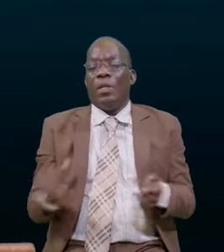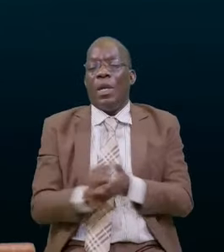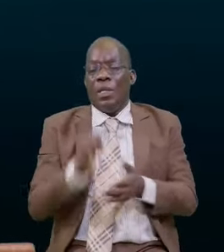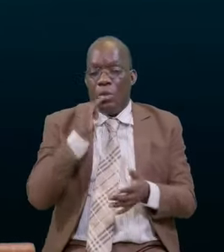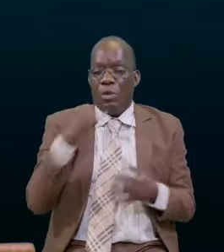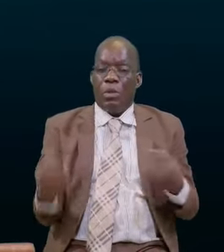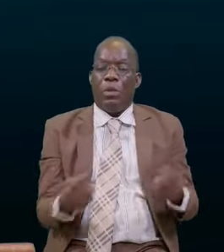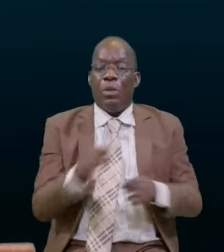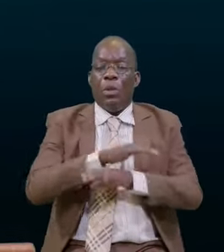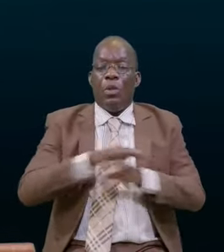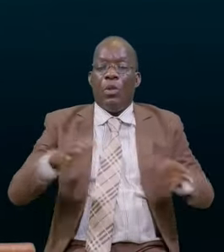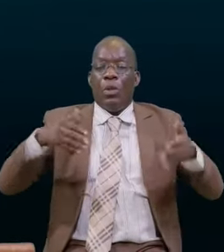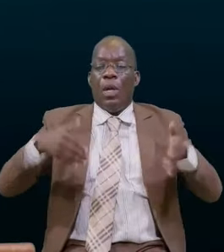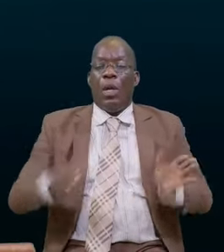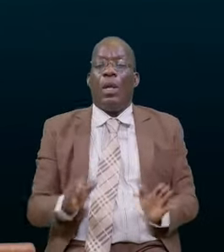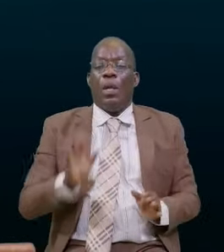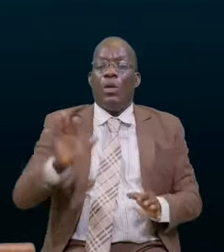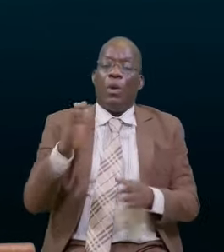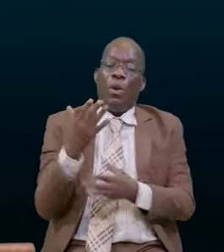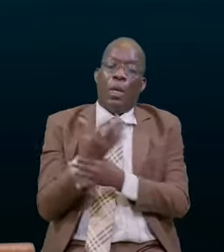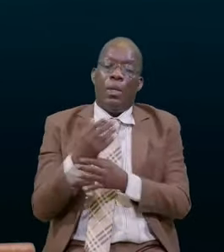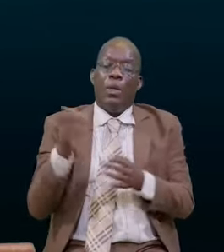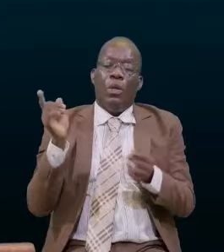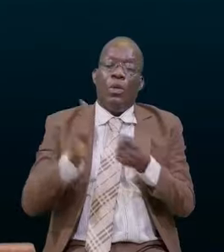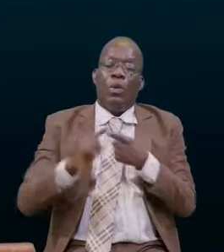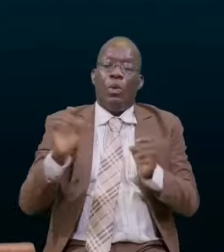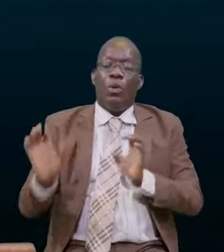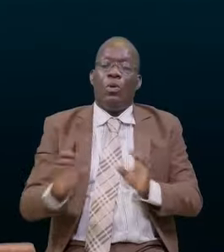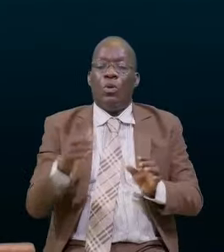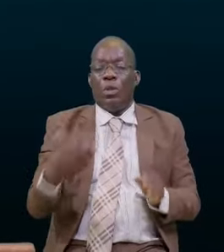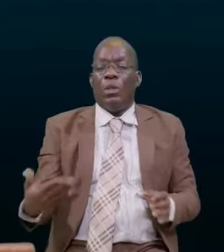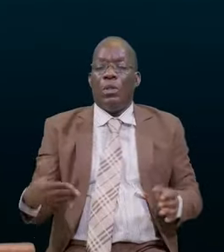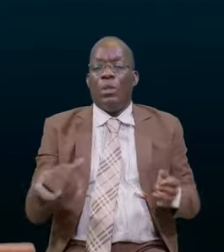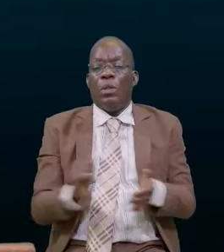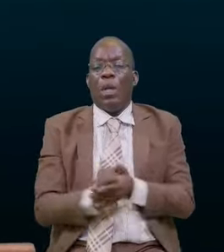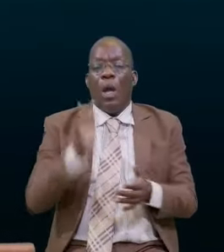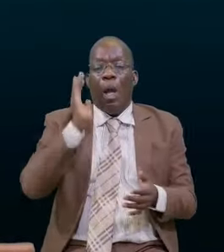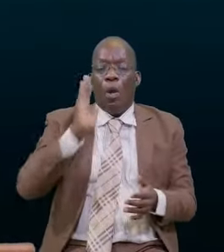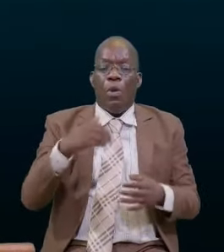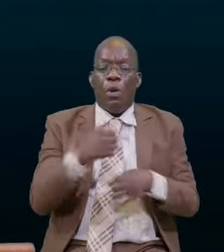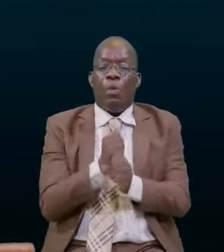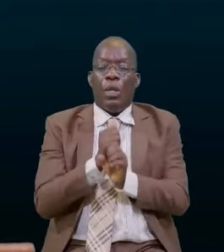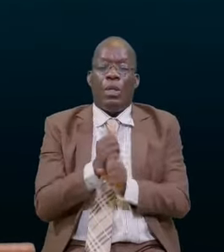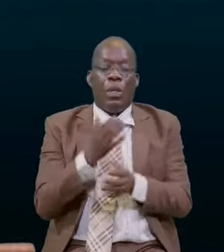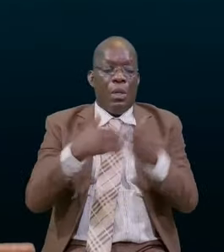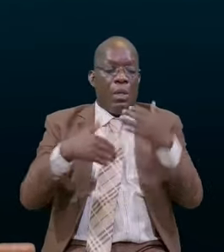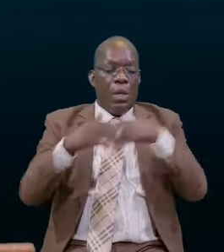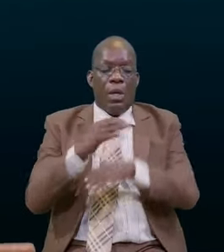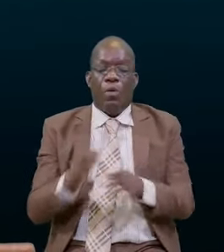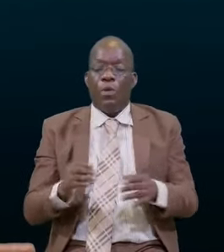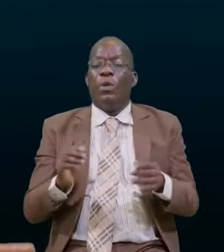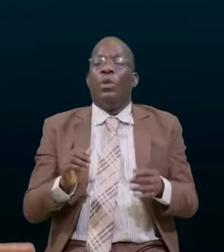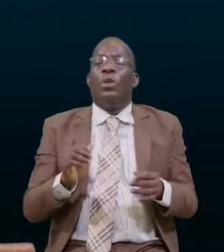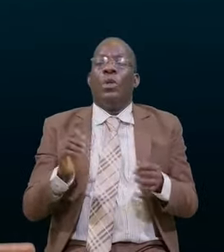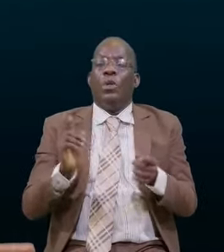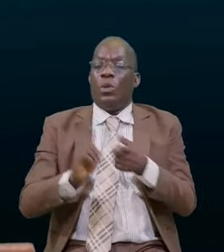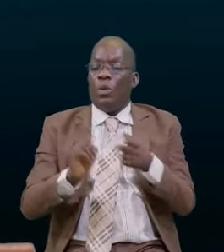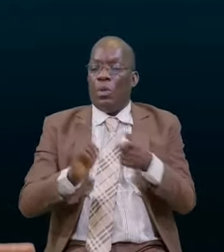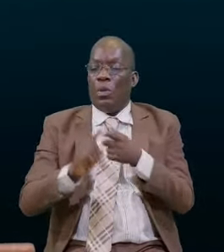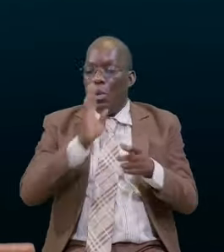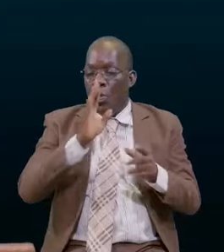hand to do things that will make heaven to be unhappy about your life he